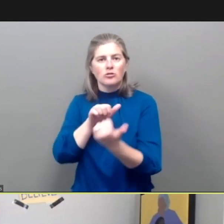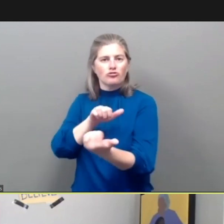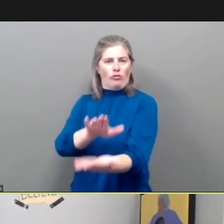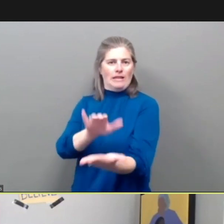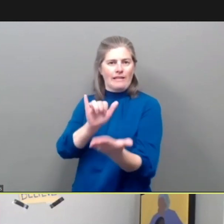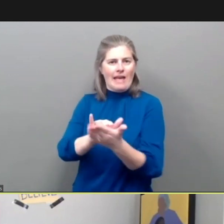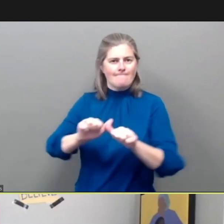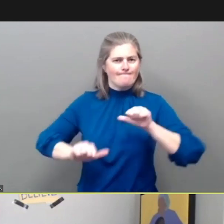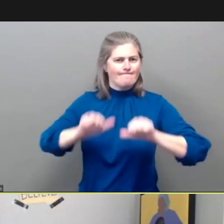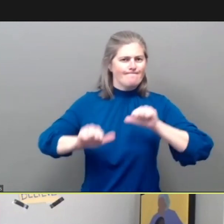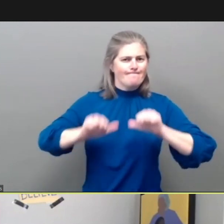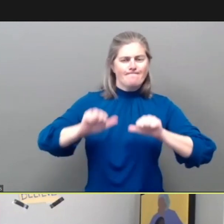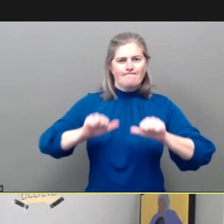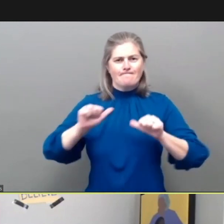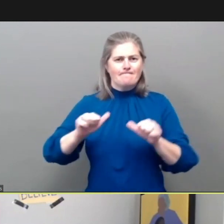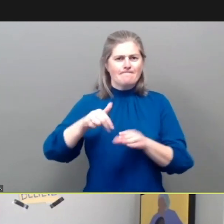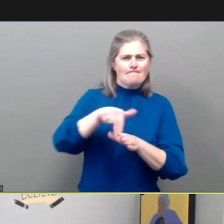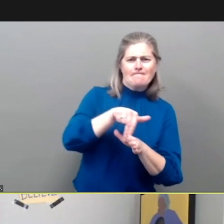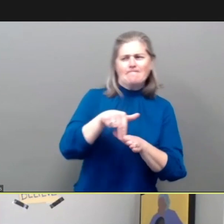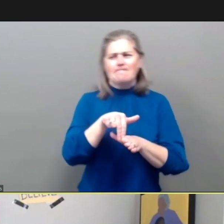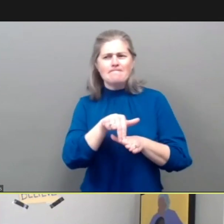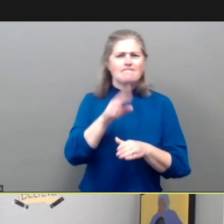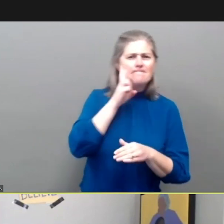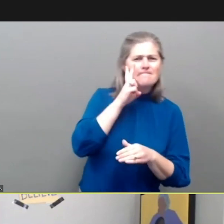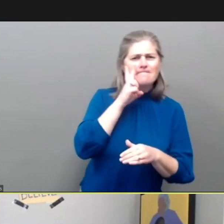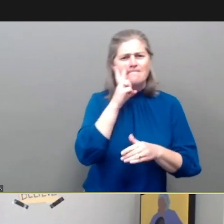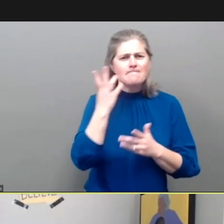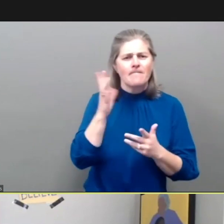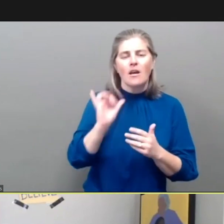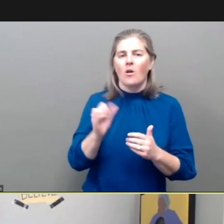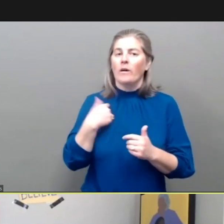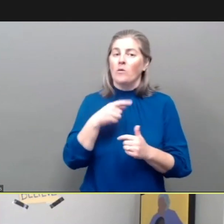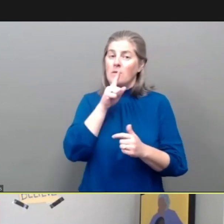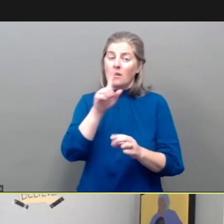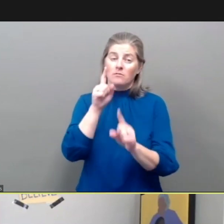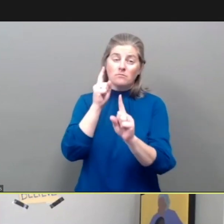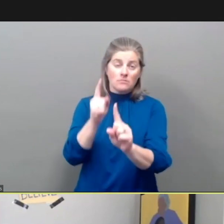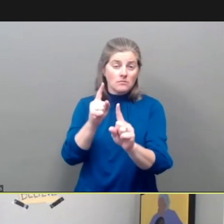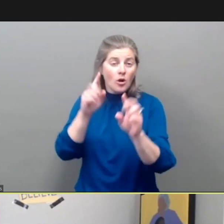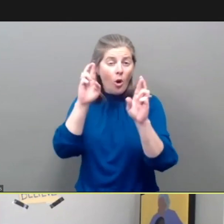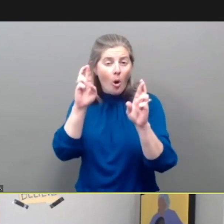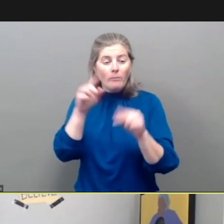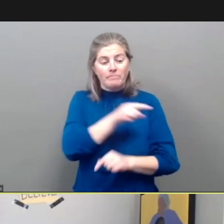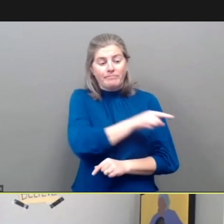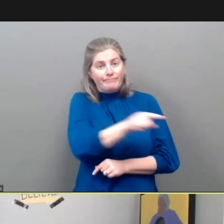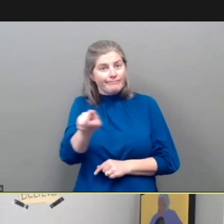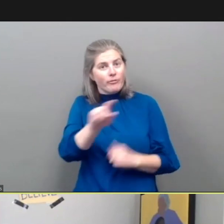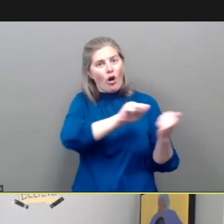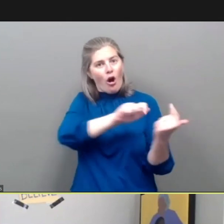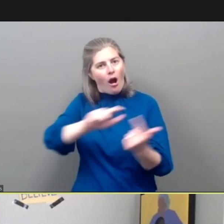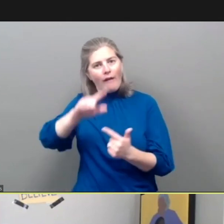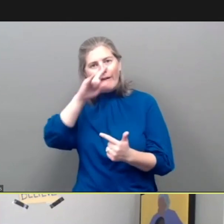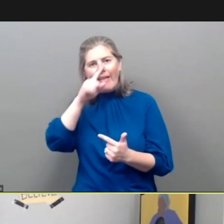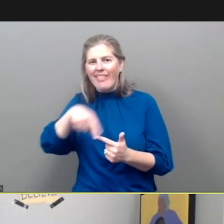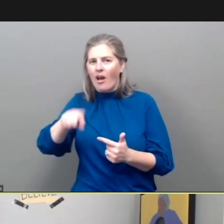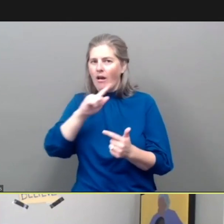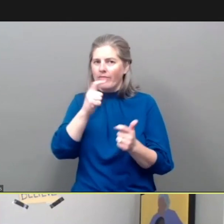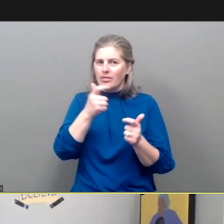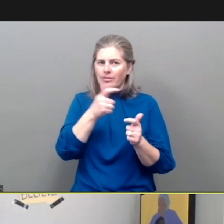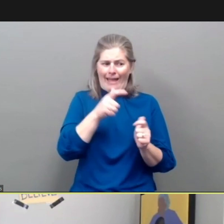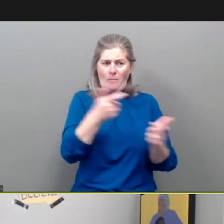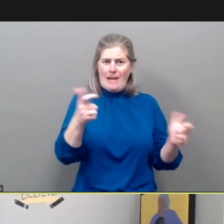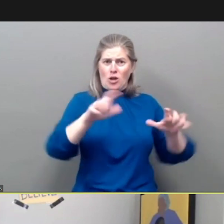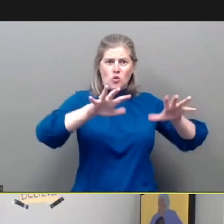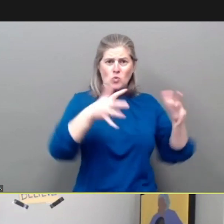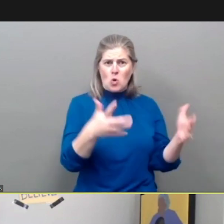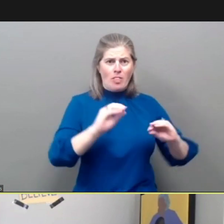that kind of that watch and see space. But we really do think that the kids, you know, they're our next big unvaccinated